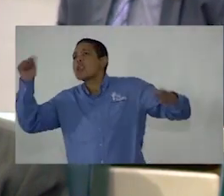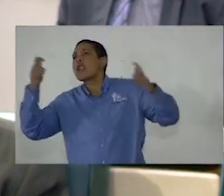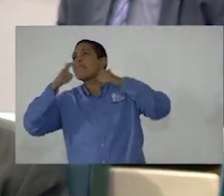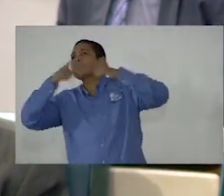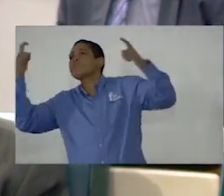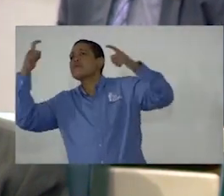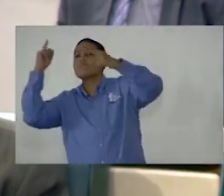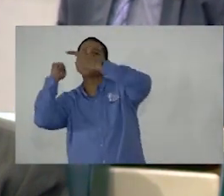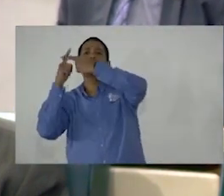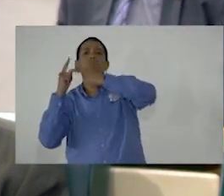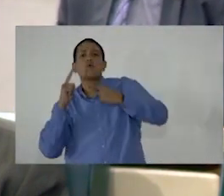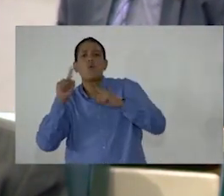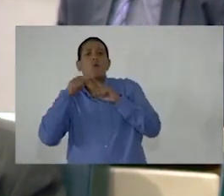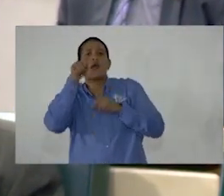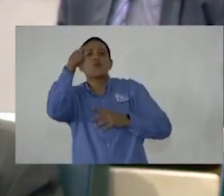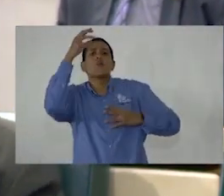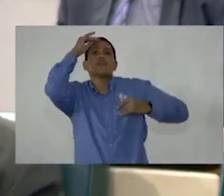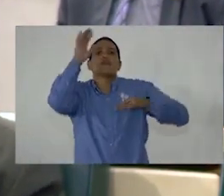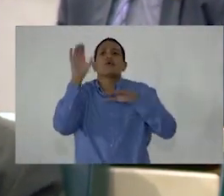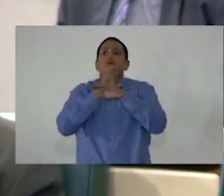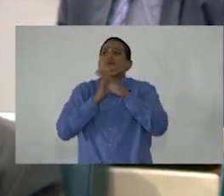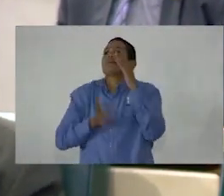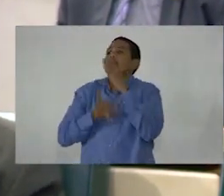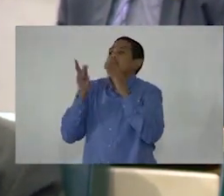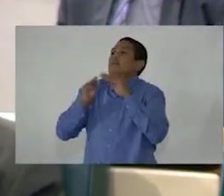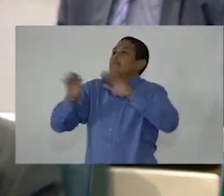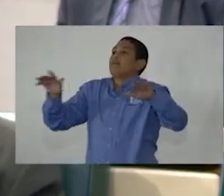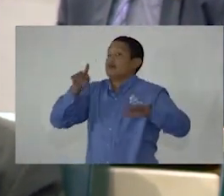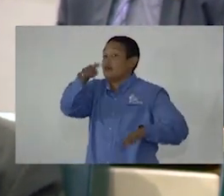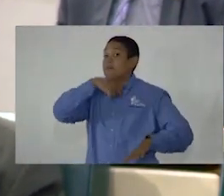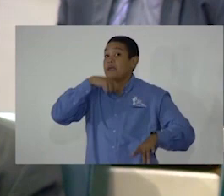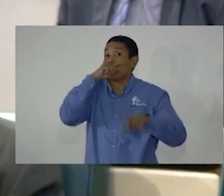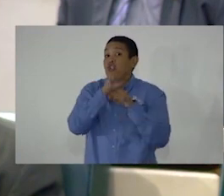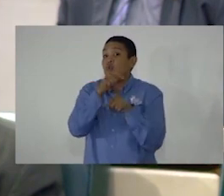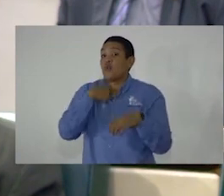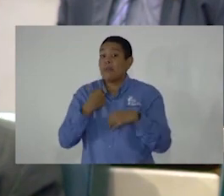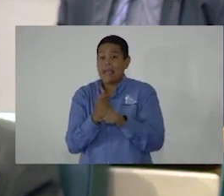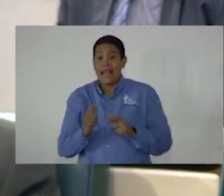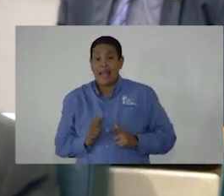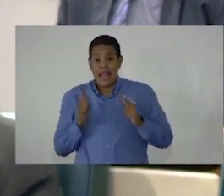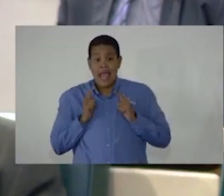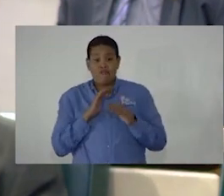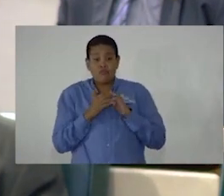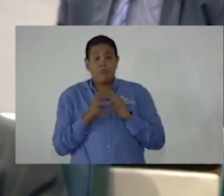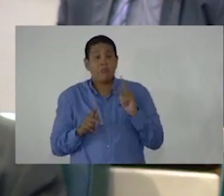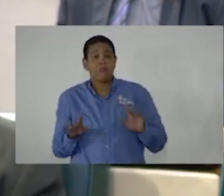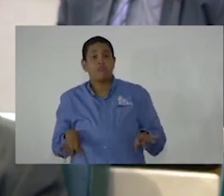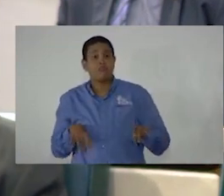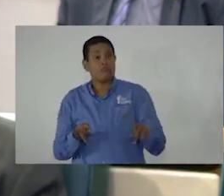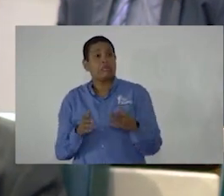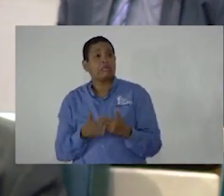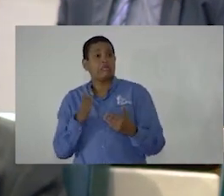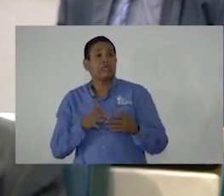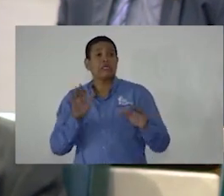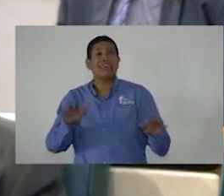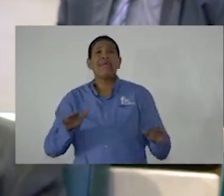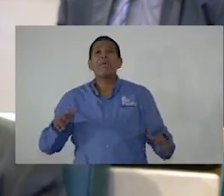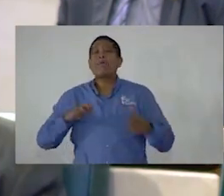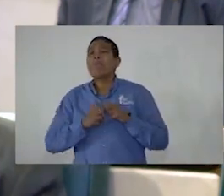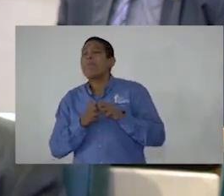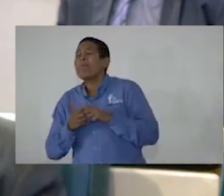advantage. When we think digital, we are ensuring that we make the lives of Jamaicans easier and more